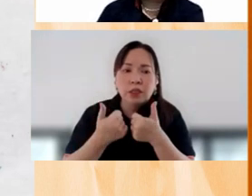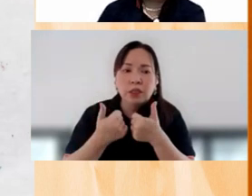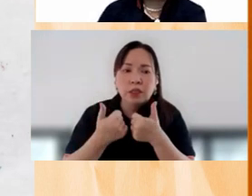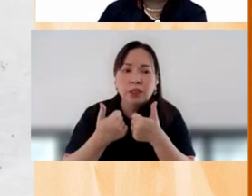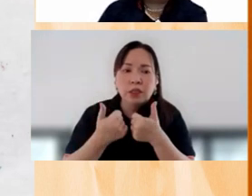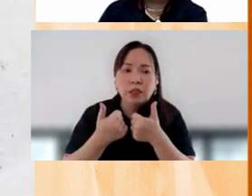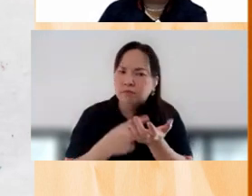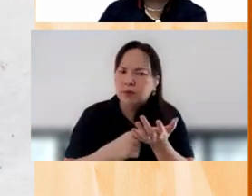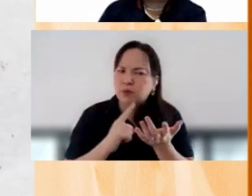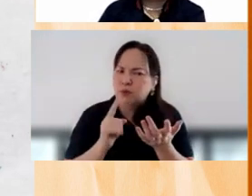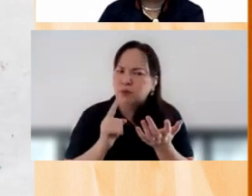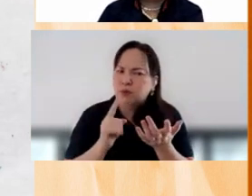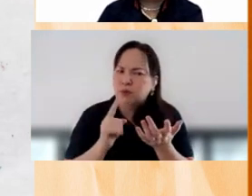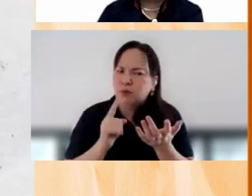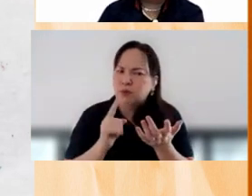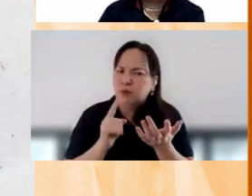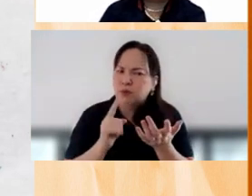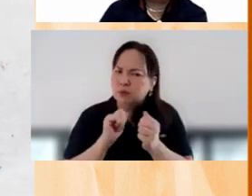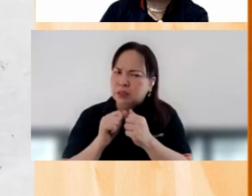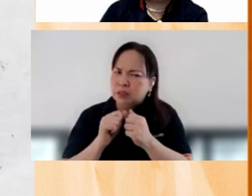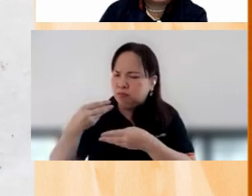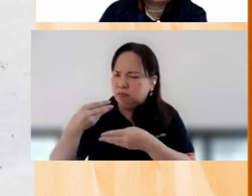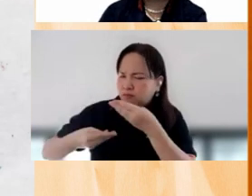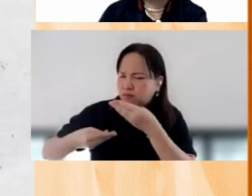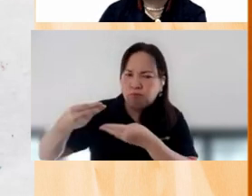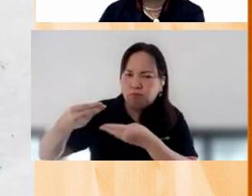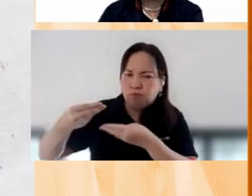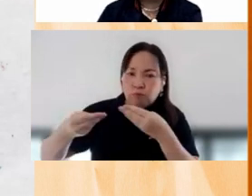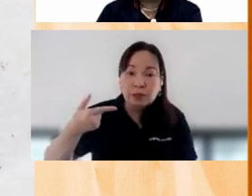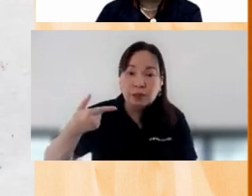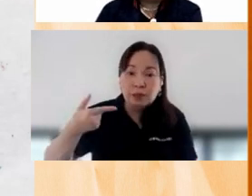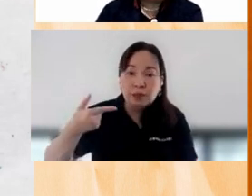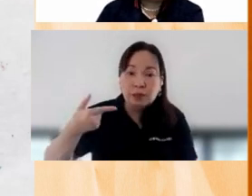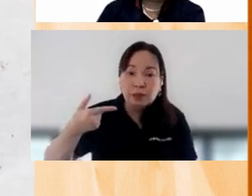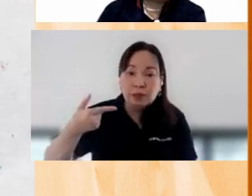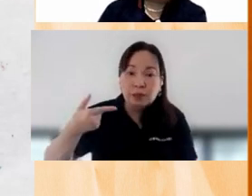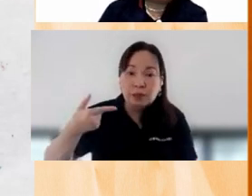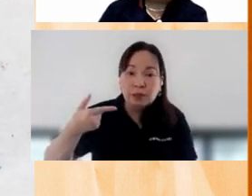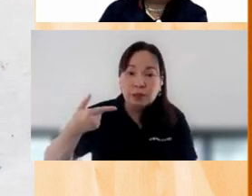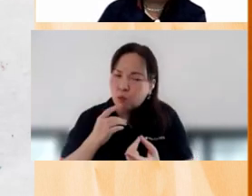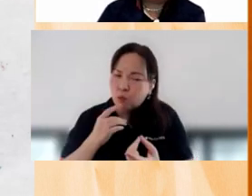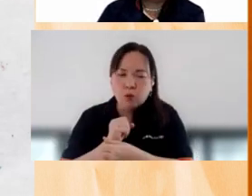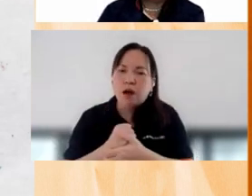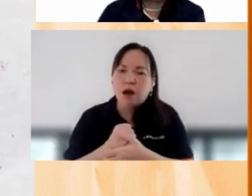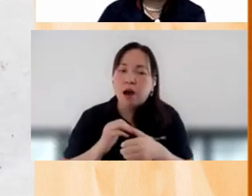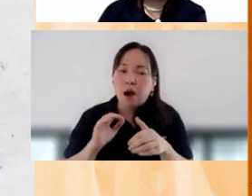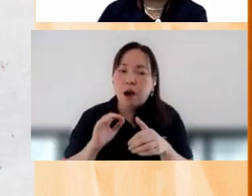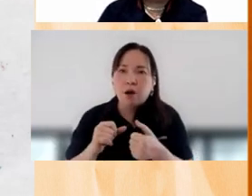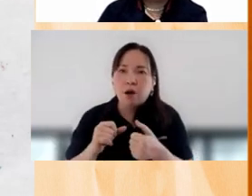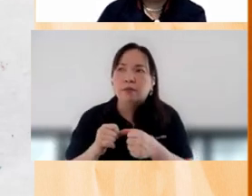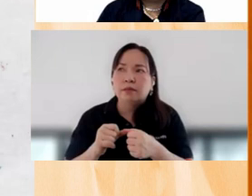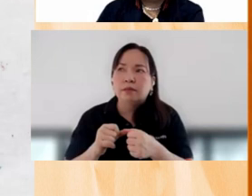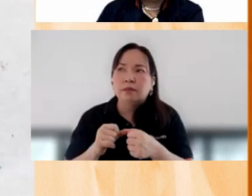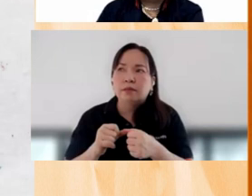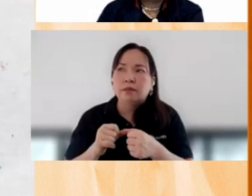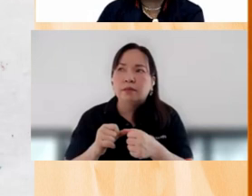can lay an unstable foundation for mental health, according to studies. And this unstable foundation can